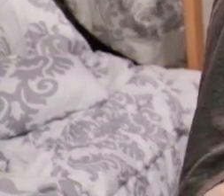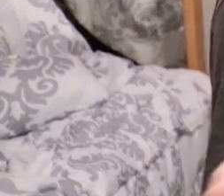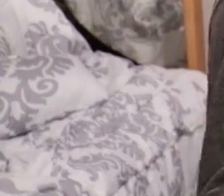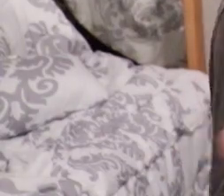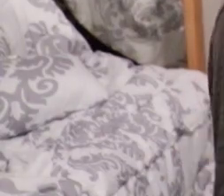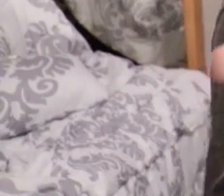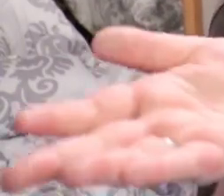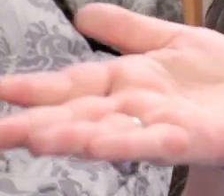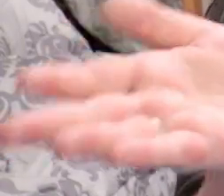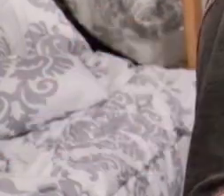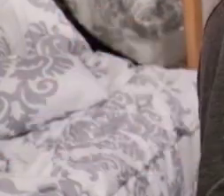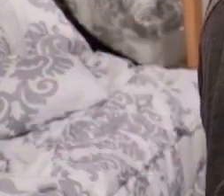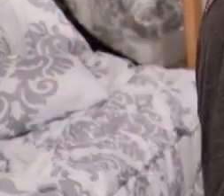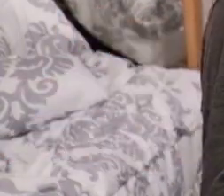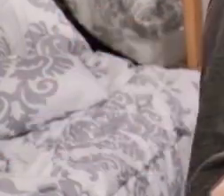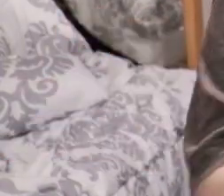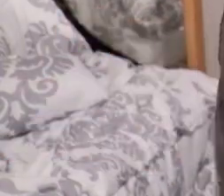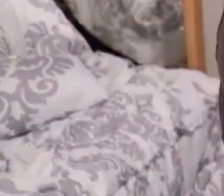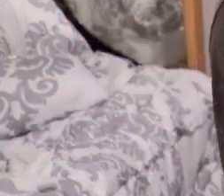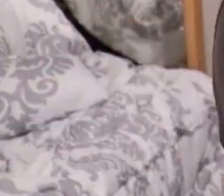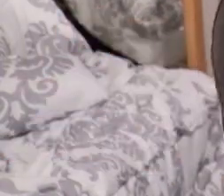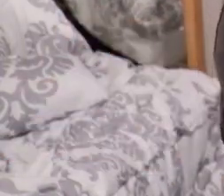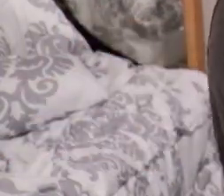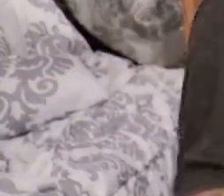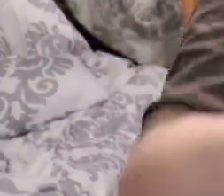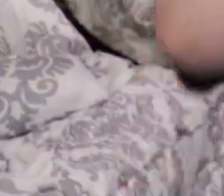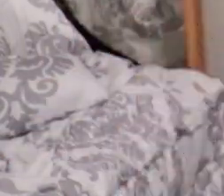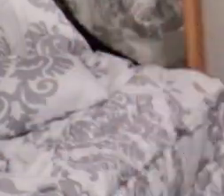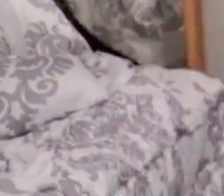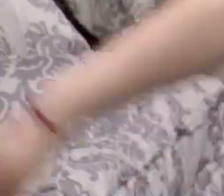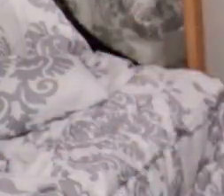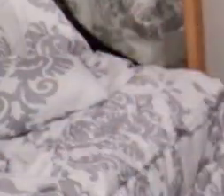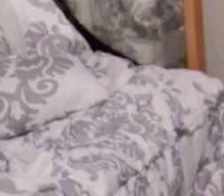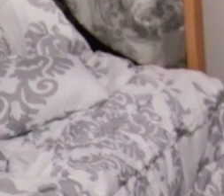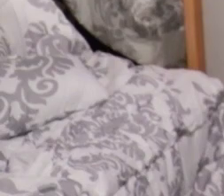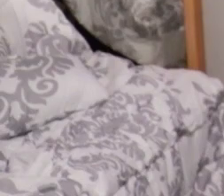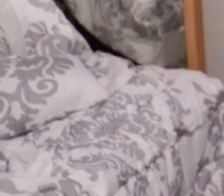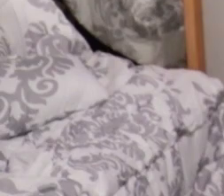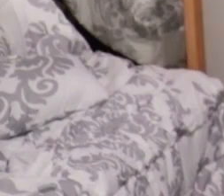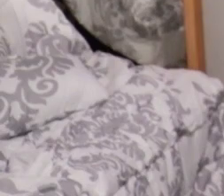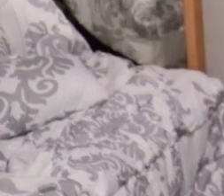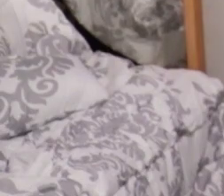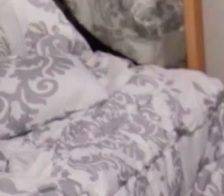Omegle. Maybe, unless it is on Discord and they show their face. You know,